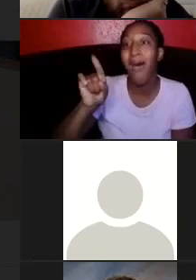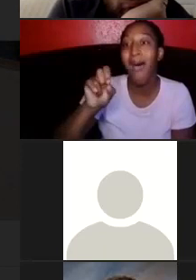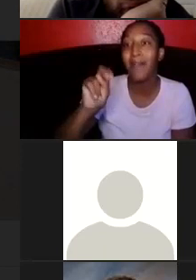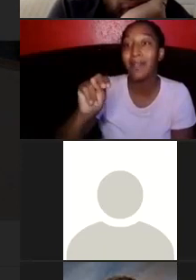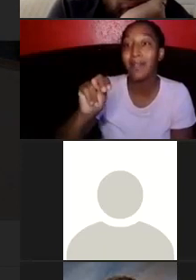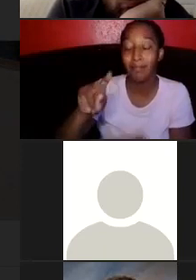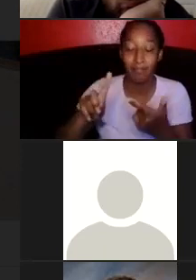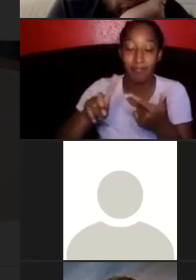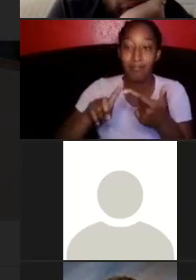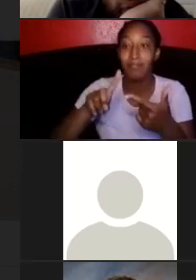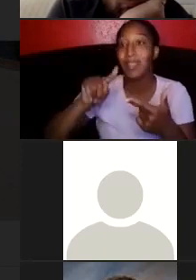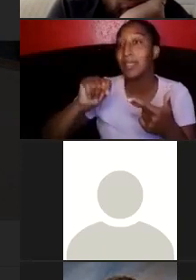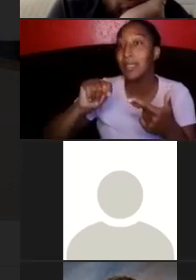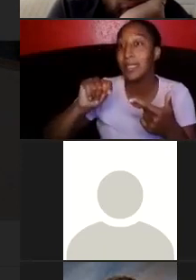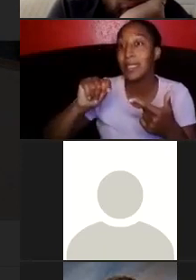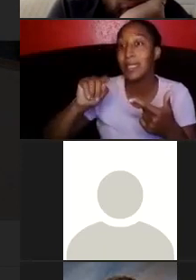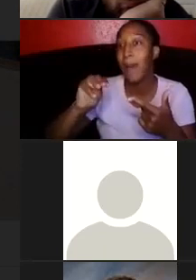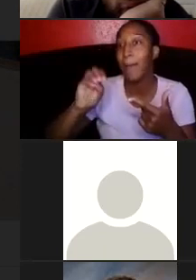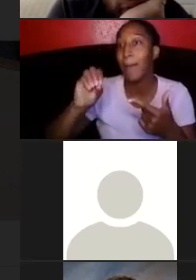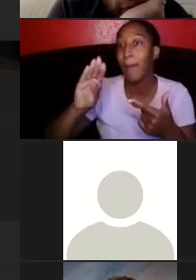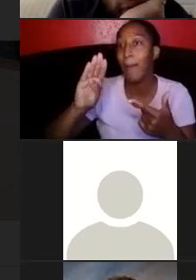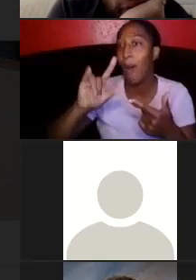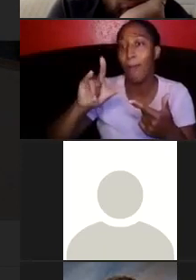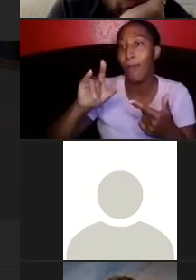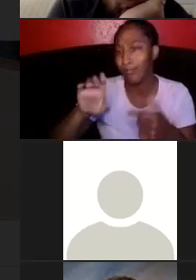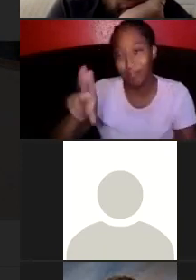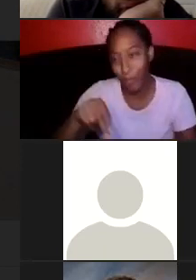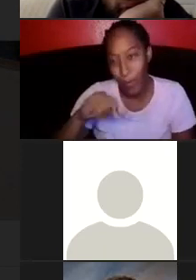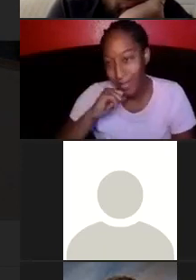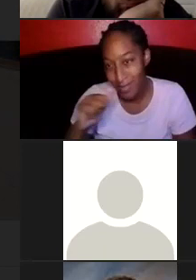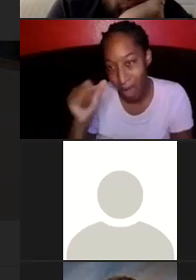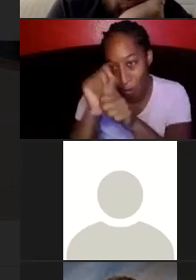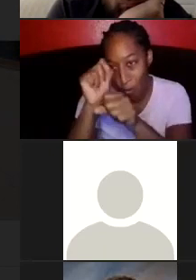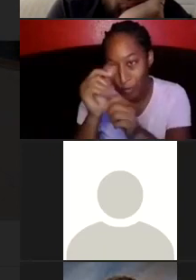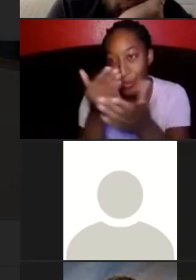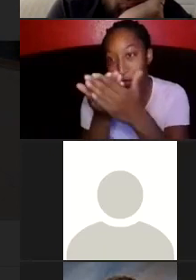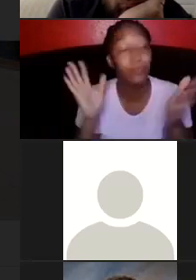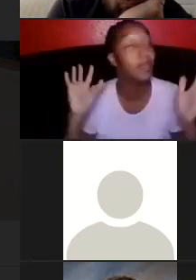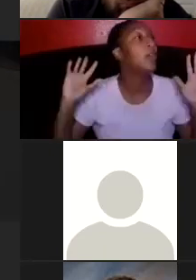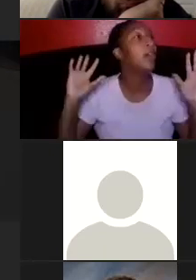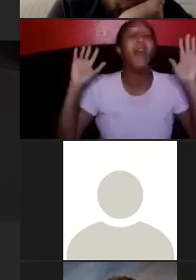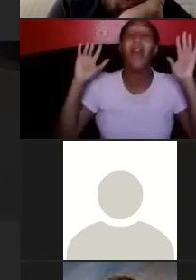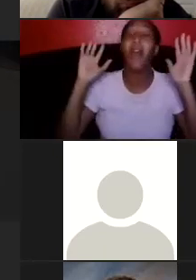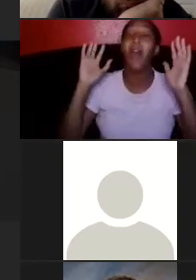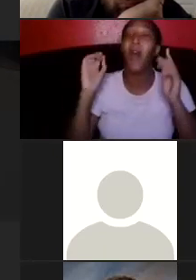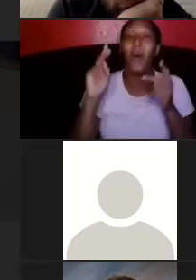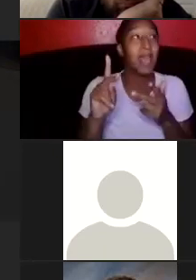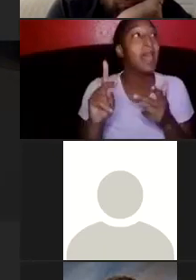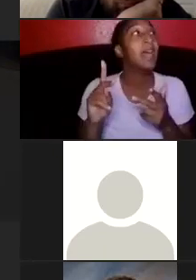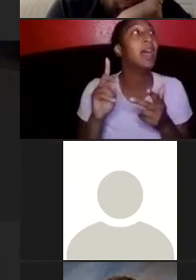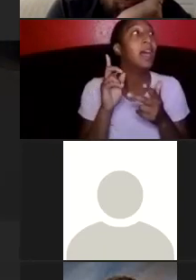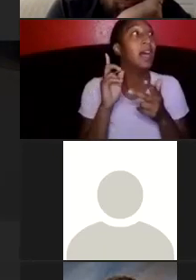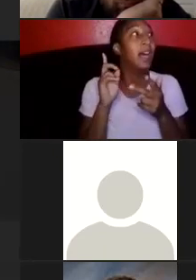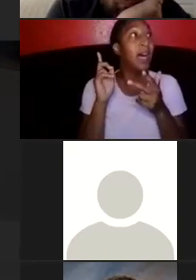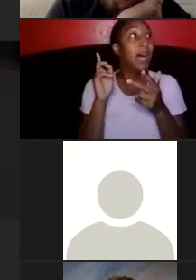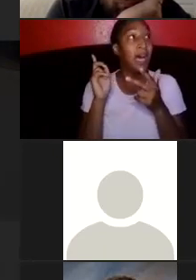T-Mobile, not T-Mobile because their stuff doesn't work very good. You know, or your news